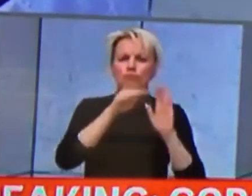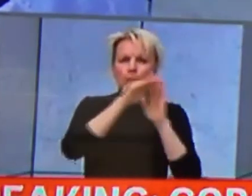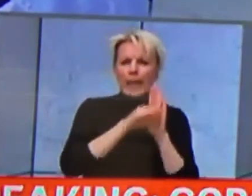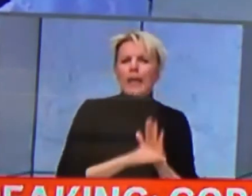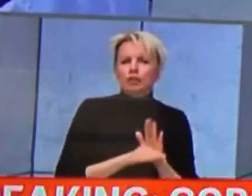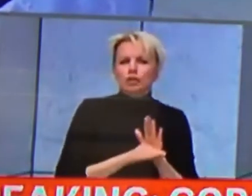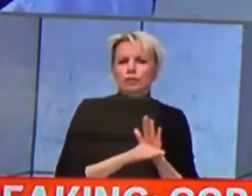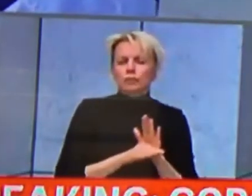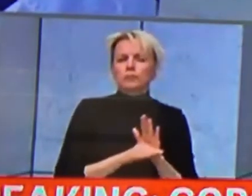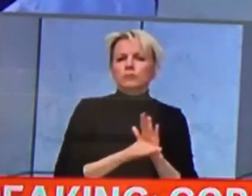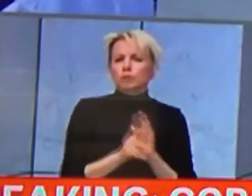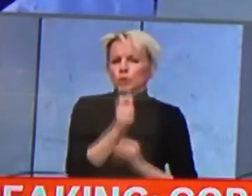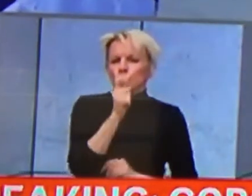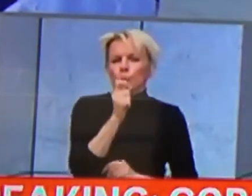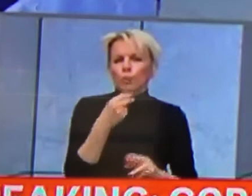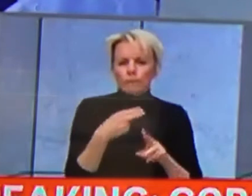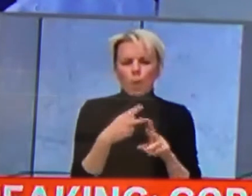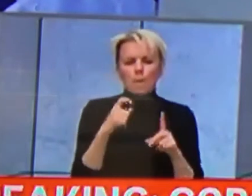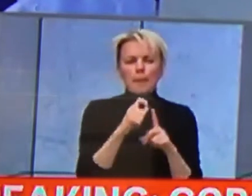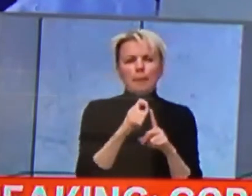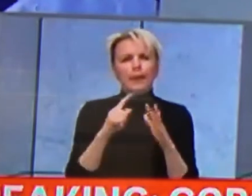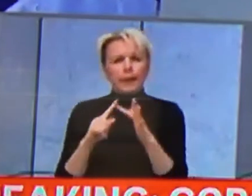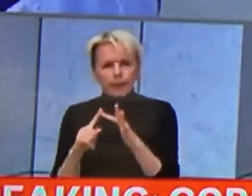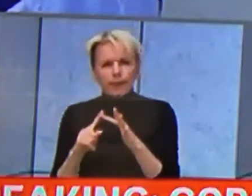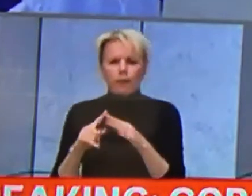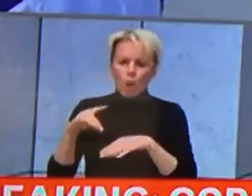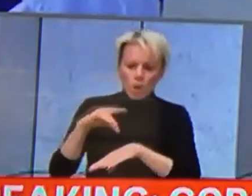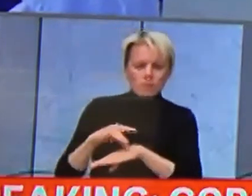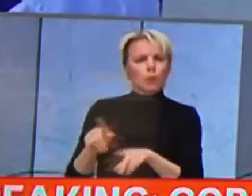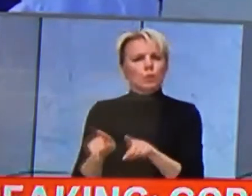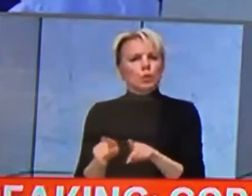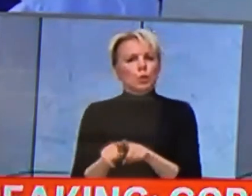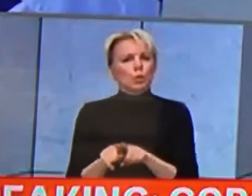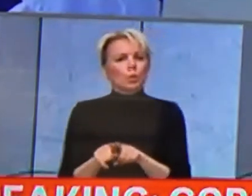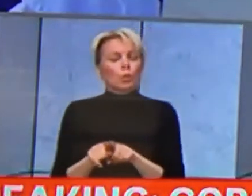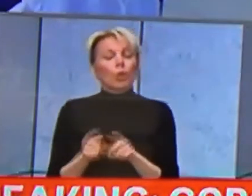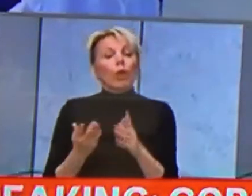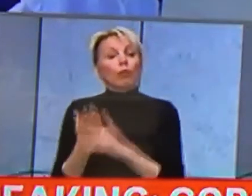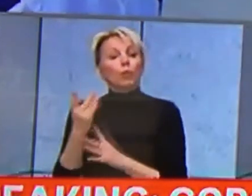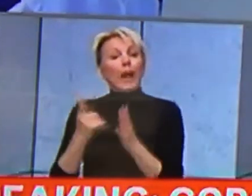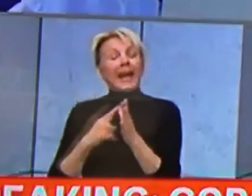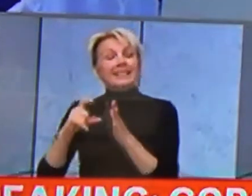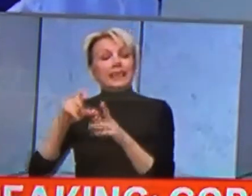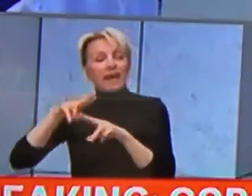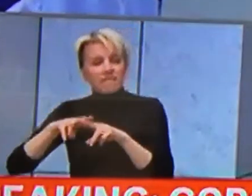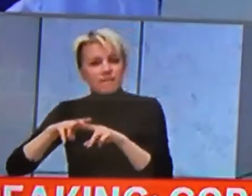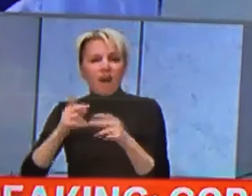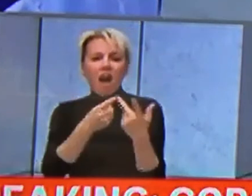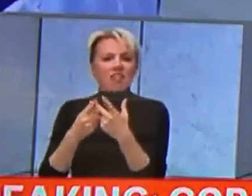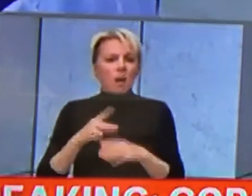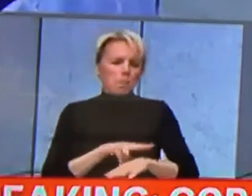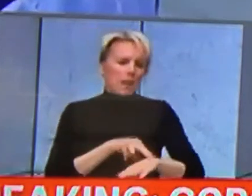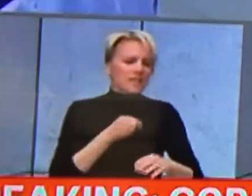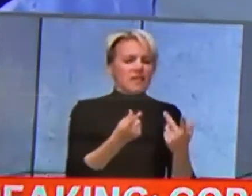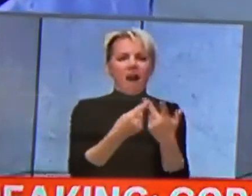speak. My hope is that will ensure through the ABF and those authorities they're able to crack down on this.